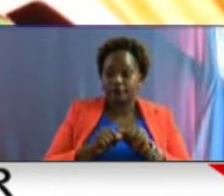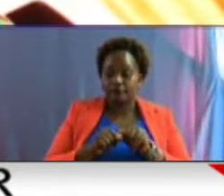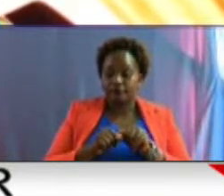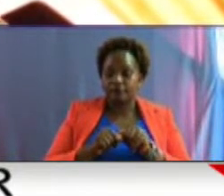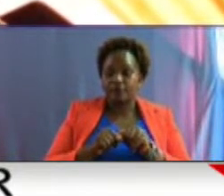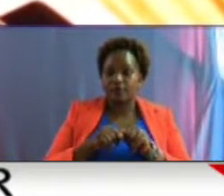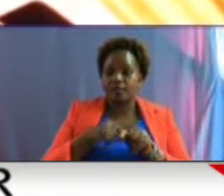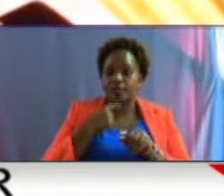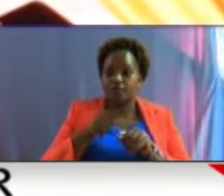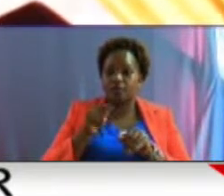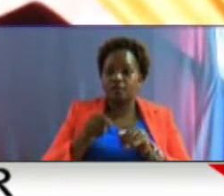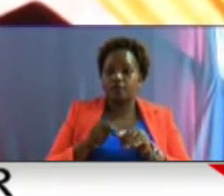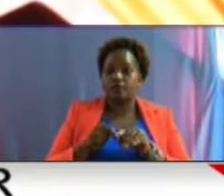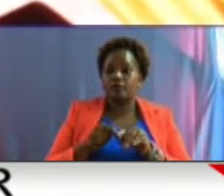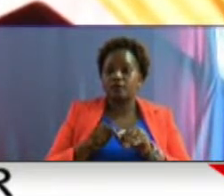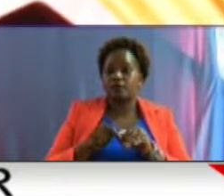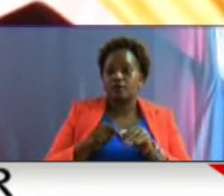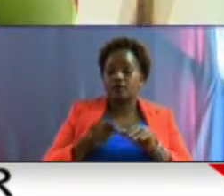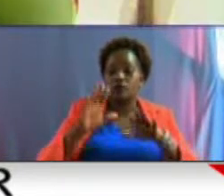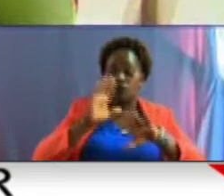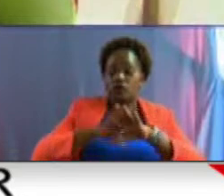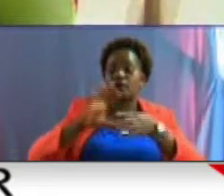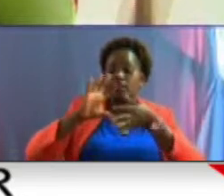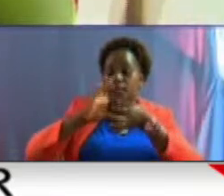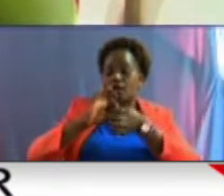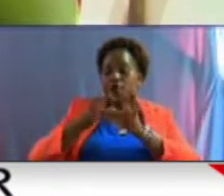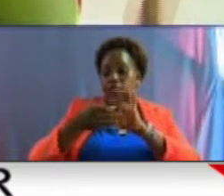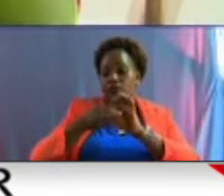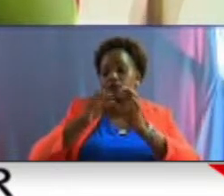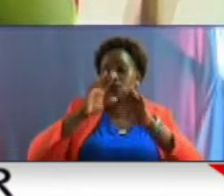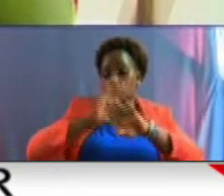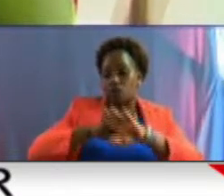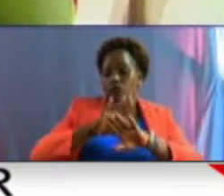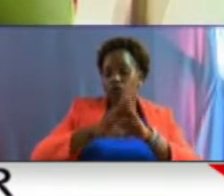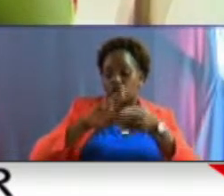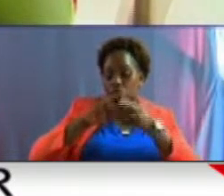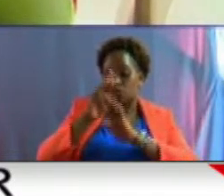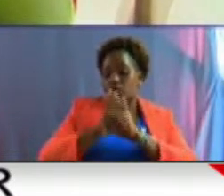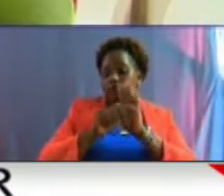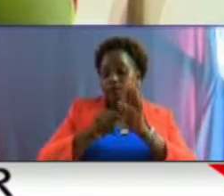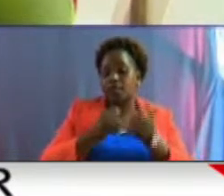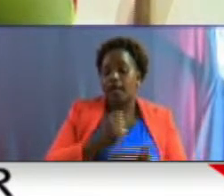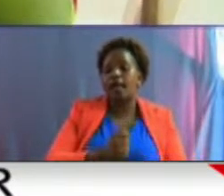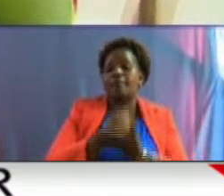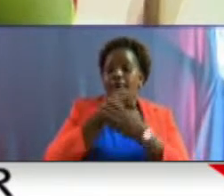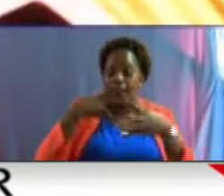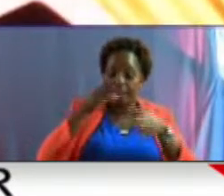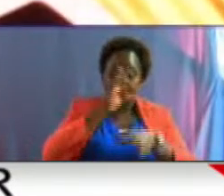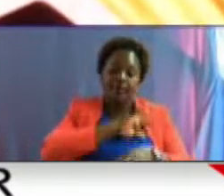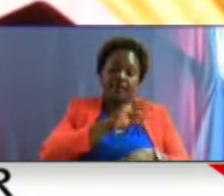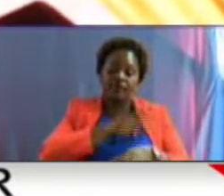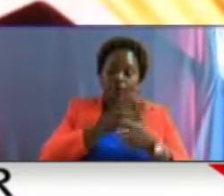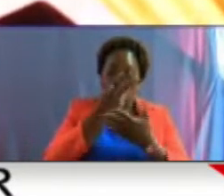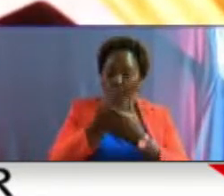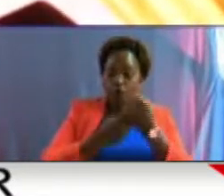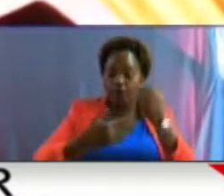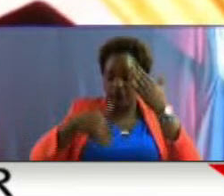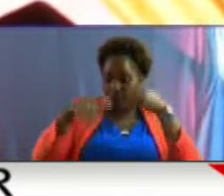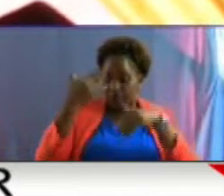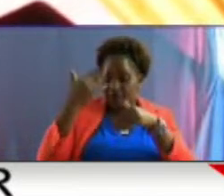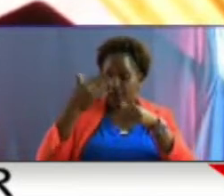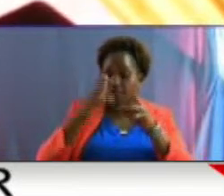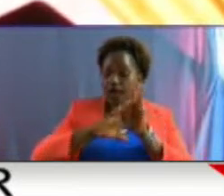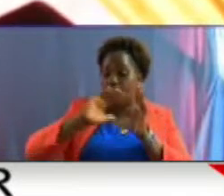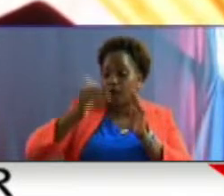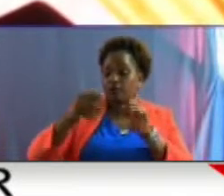And so this cordial relationship is really helping in benefiting both the university as well as the